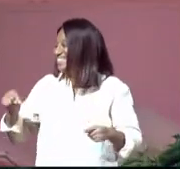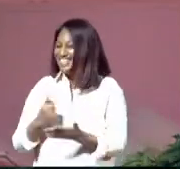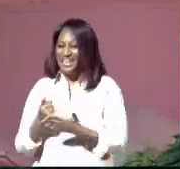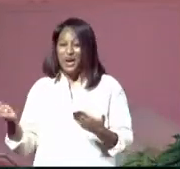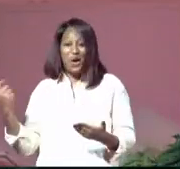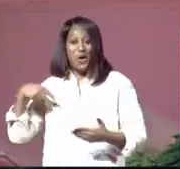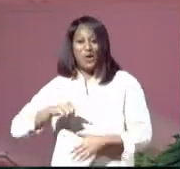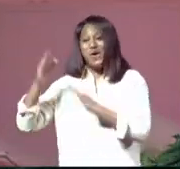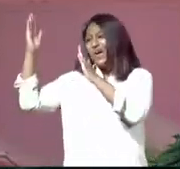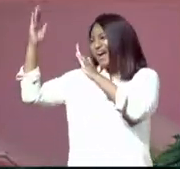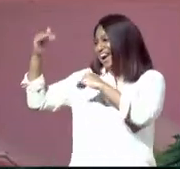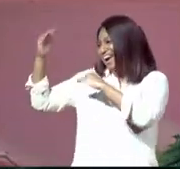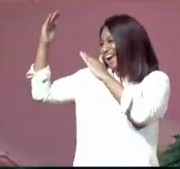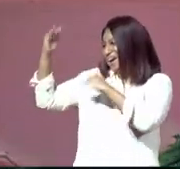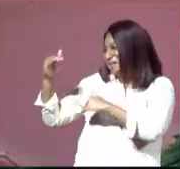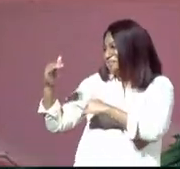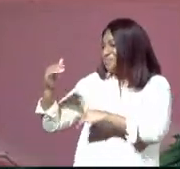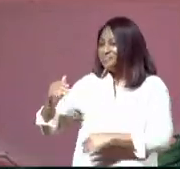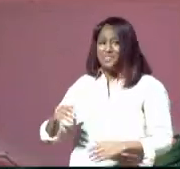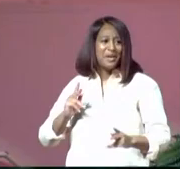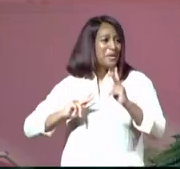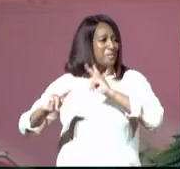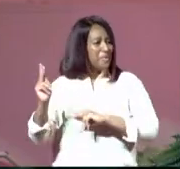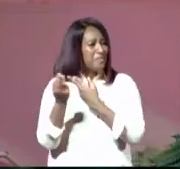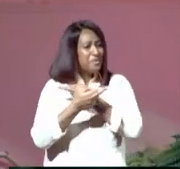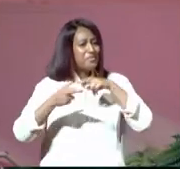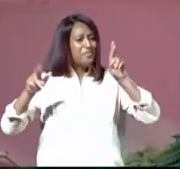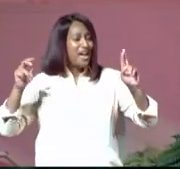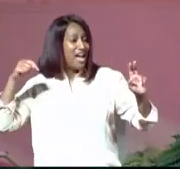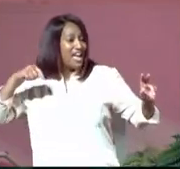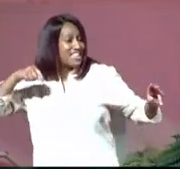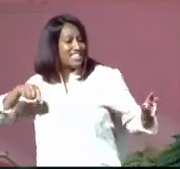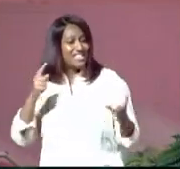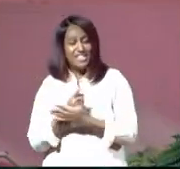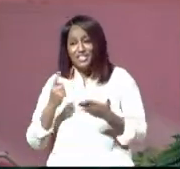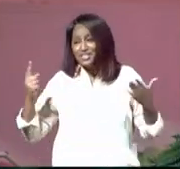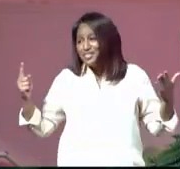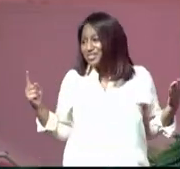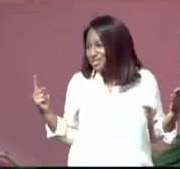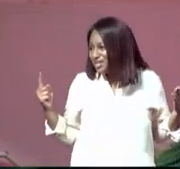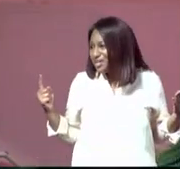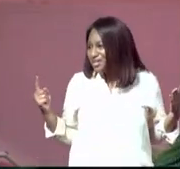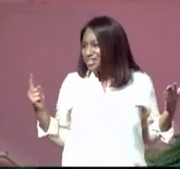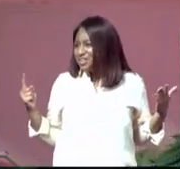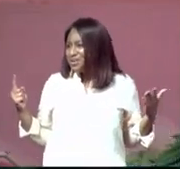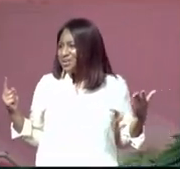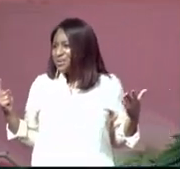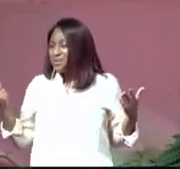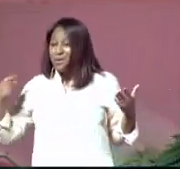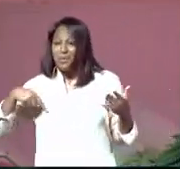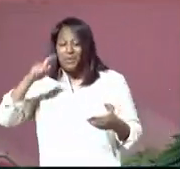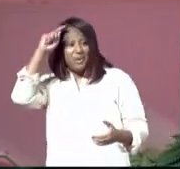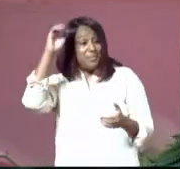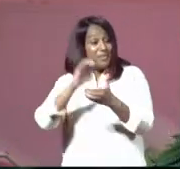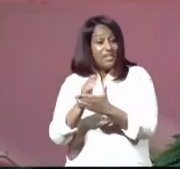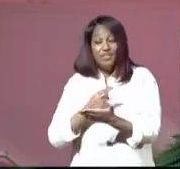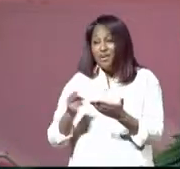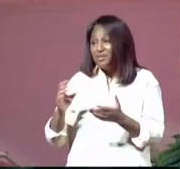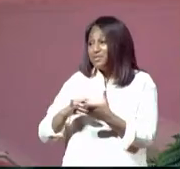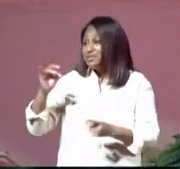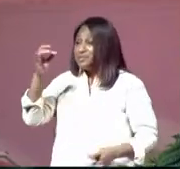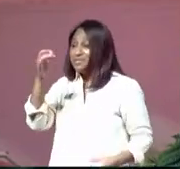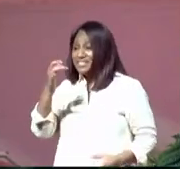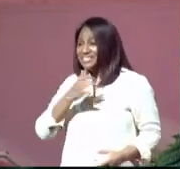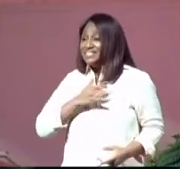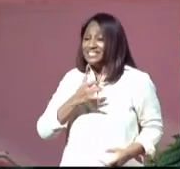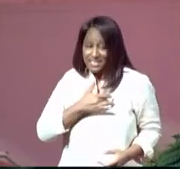is going to be revived this week. We believe conviction and challenges and confirmations are going to come through